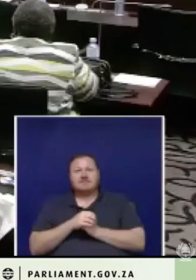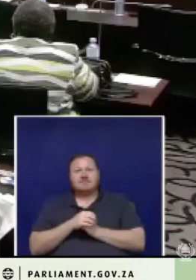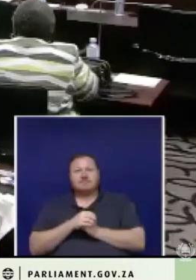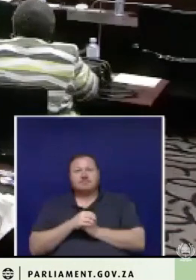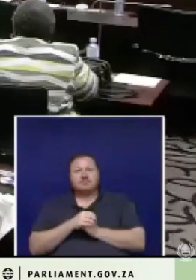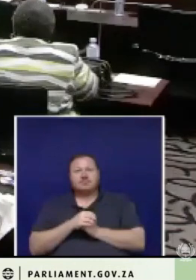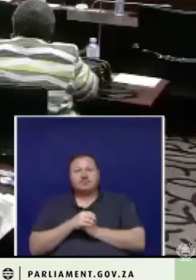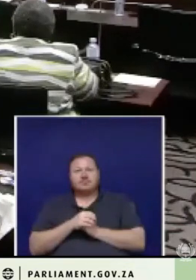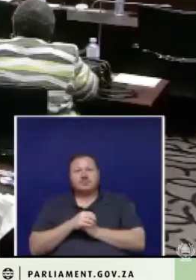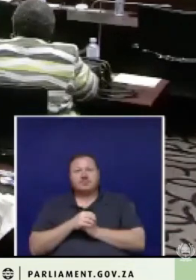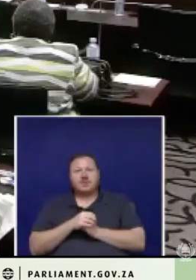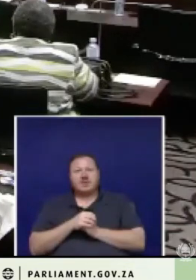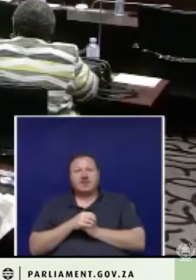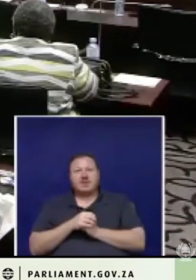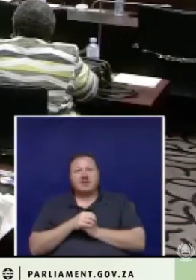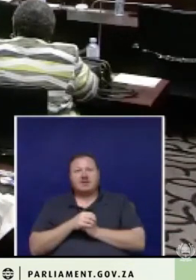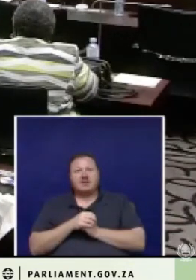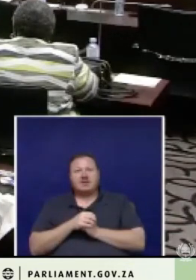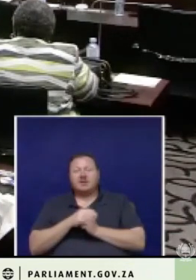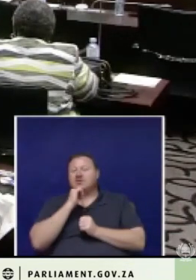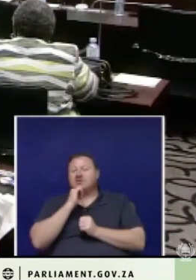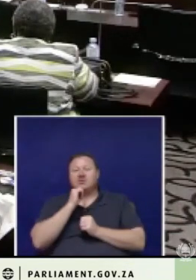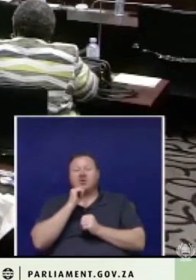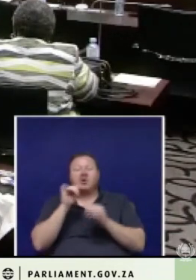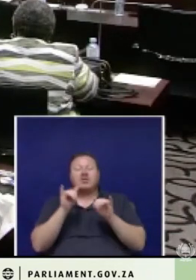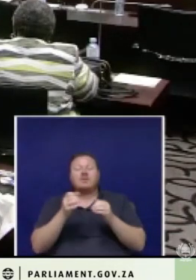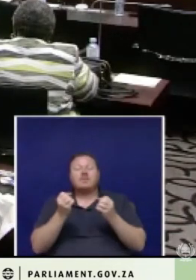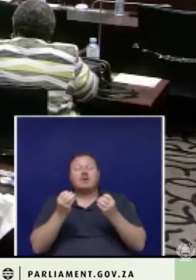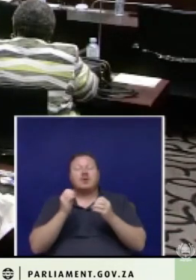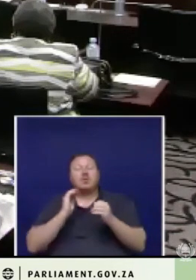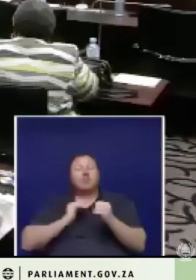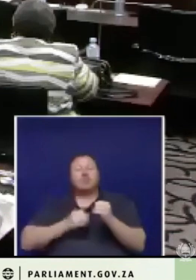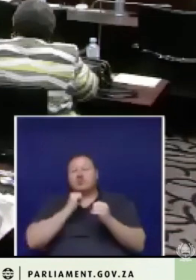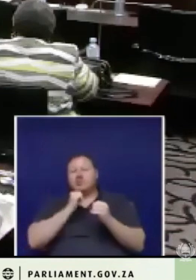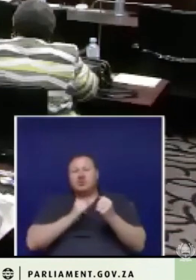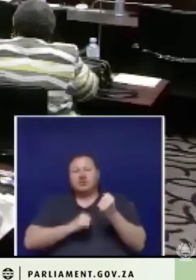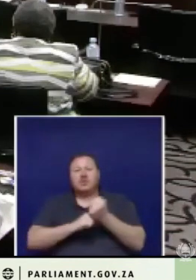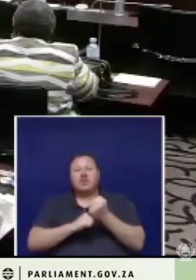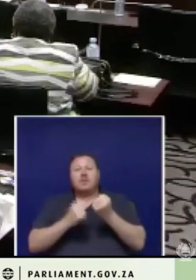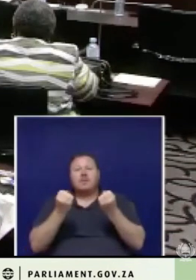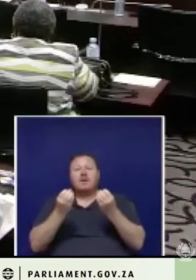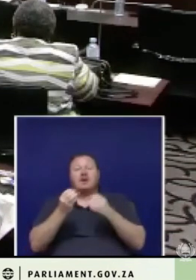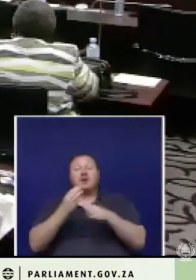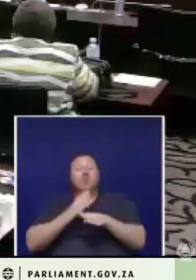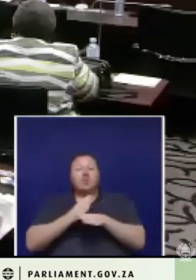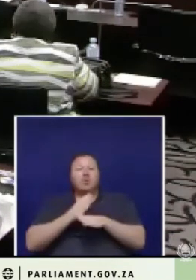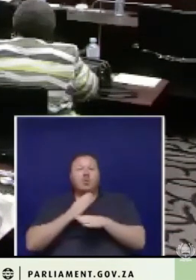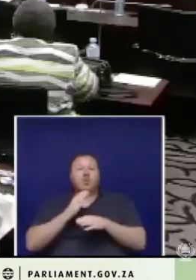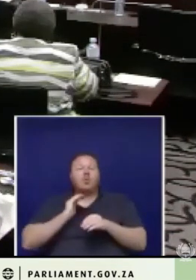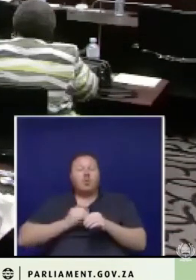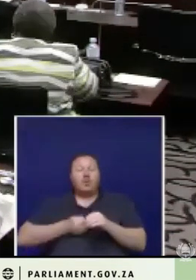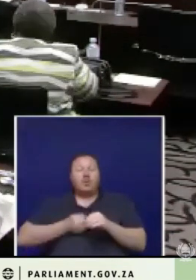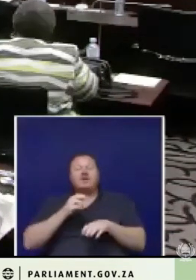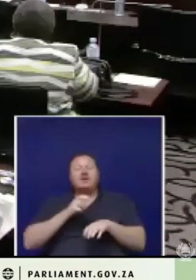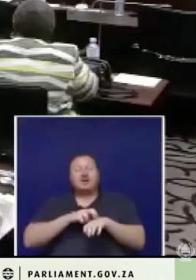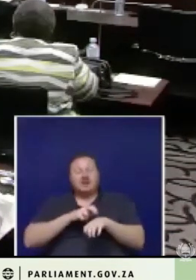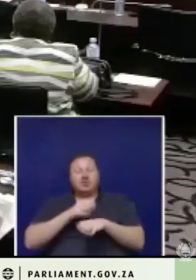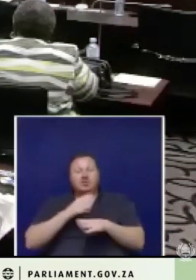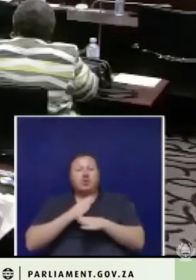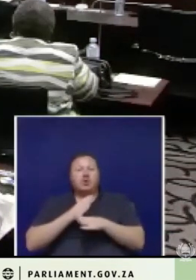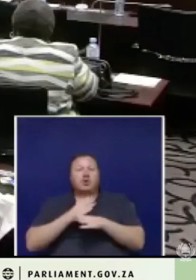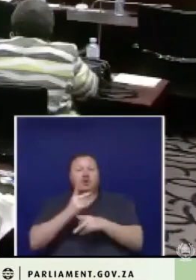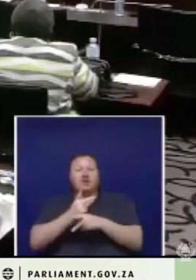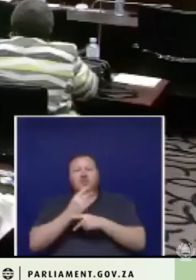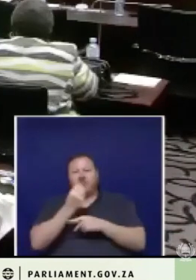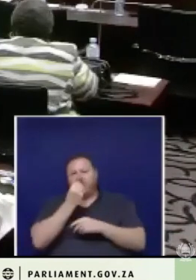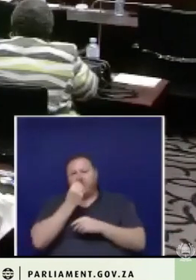not because most women do not support it, but because so many women have to work to keep food on the table.